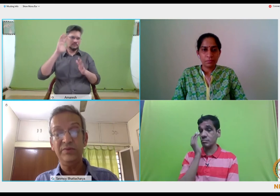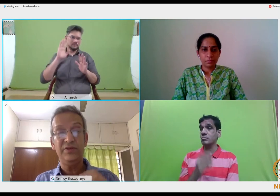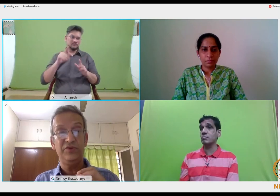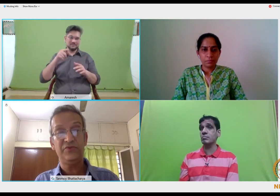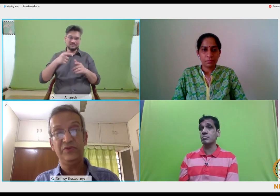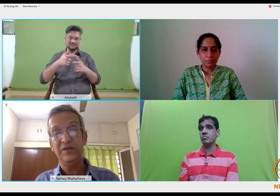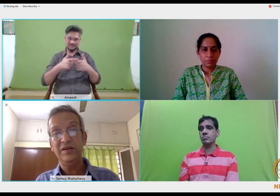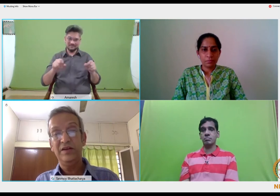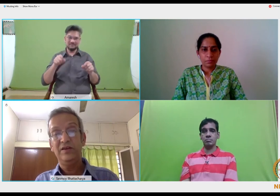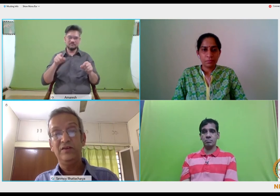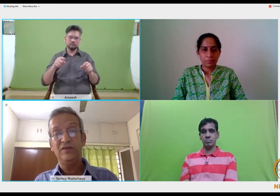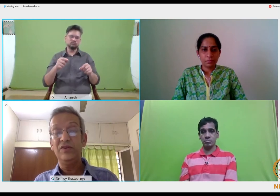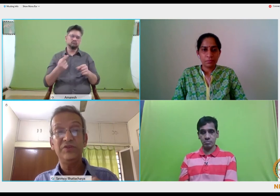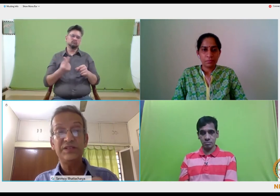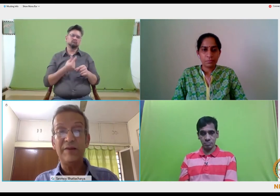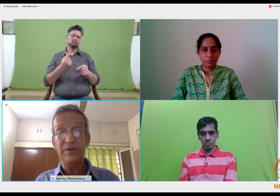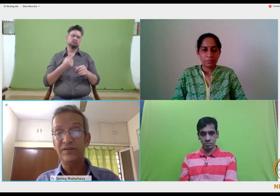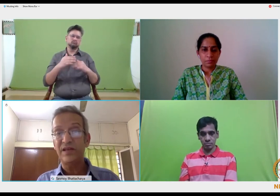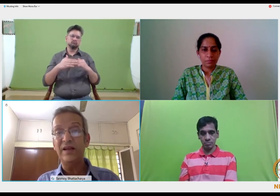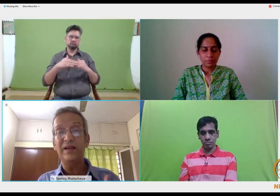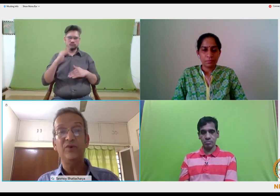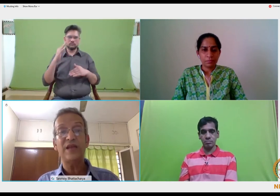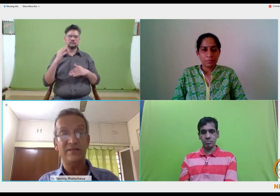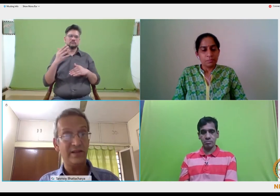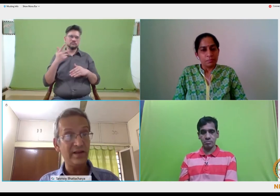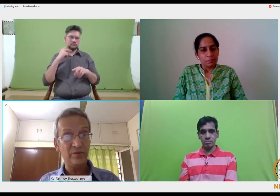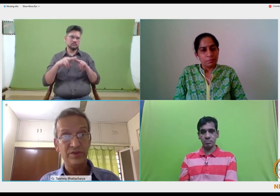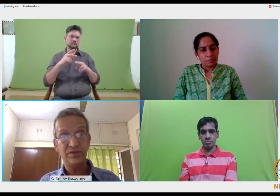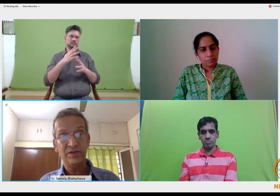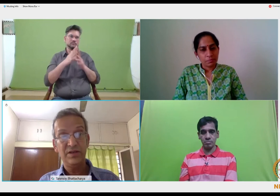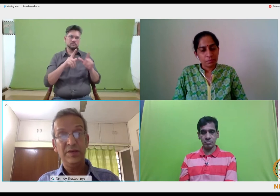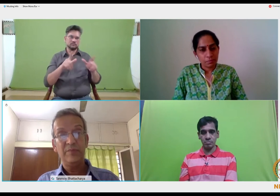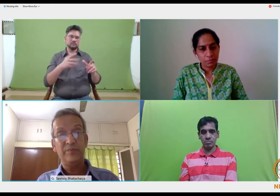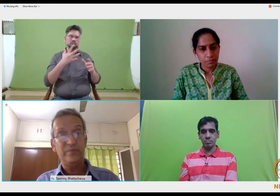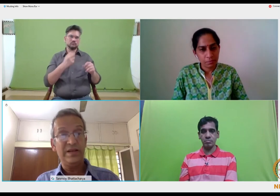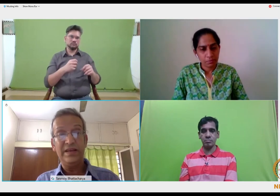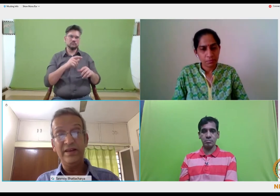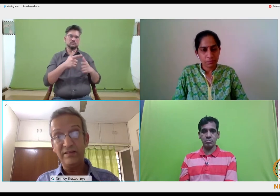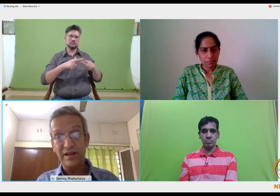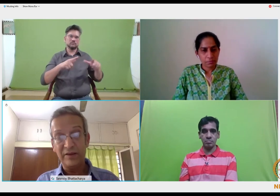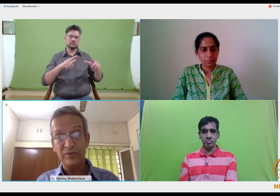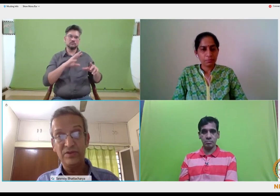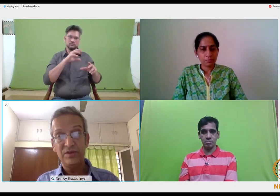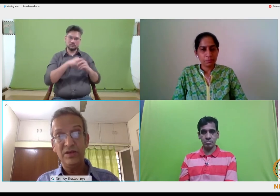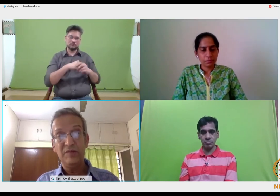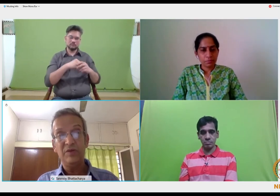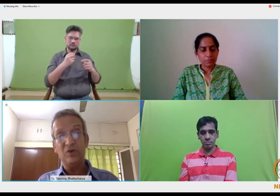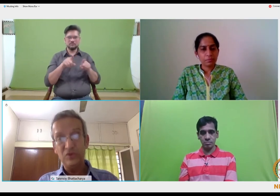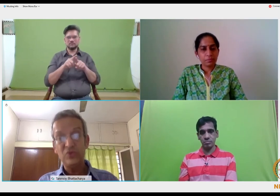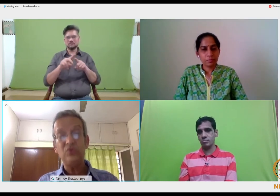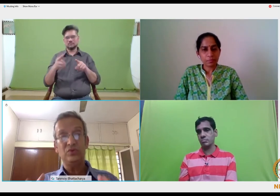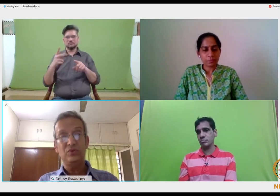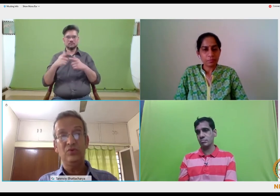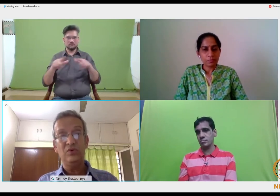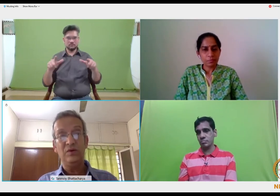extremely useful not only to establish sign language as a language like any other language but